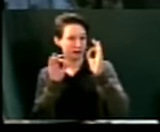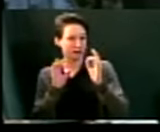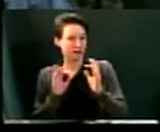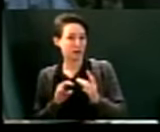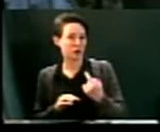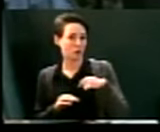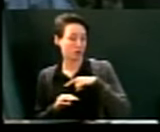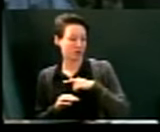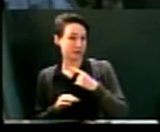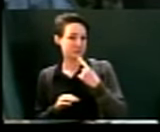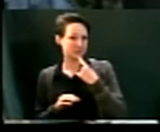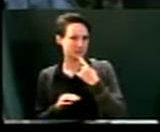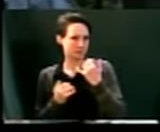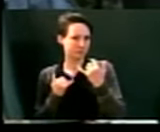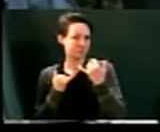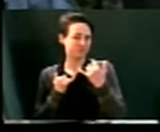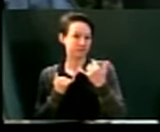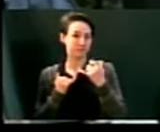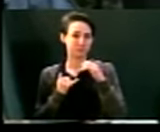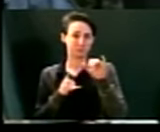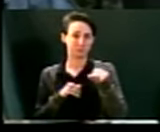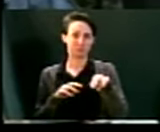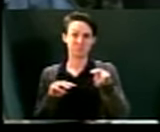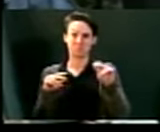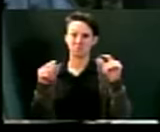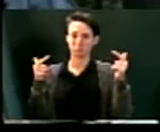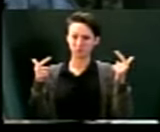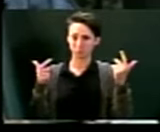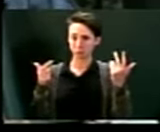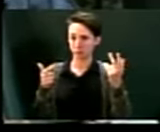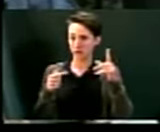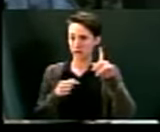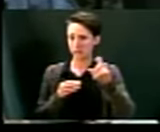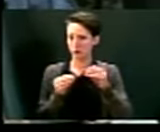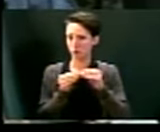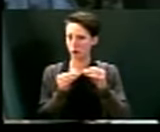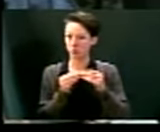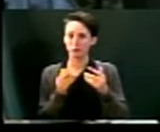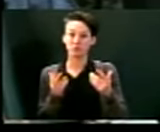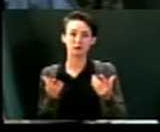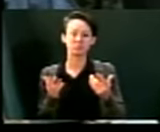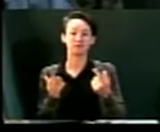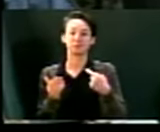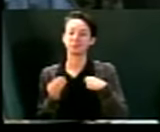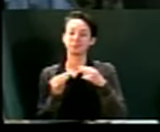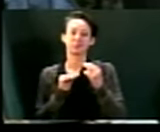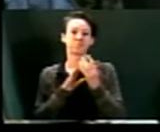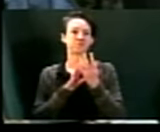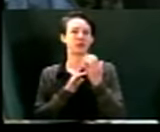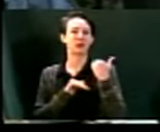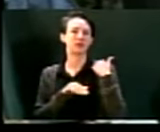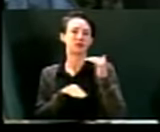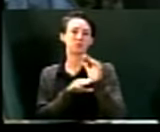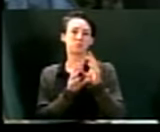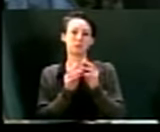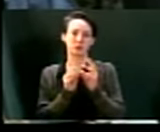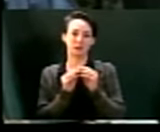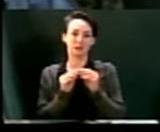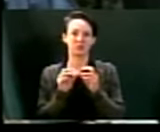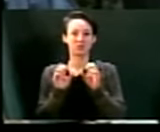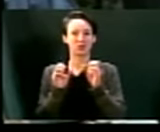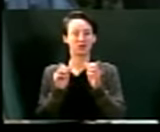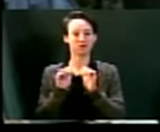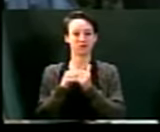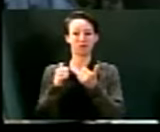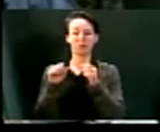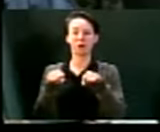now that that is inadequate? We need more input. I brought that up at our last meeting. How are we